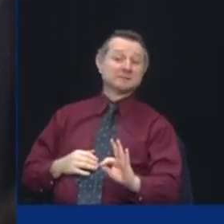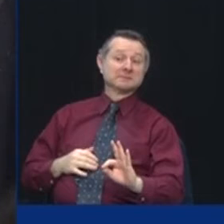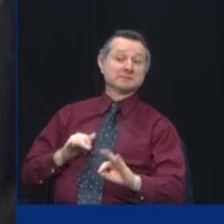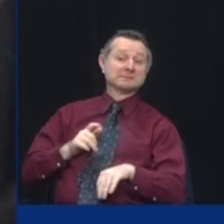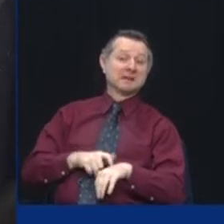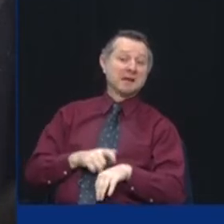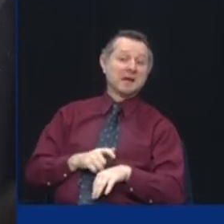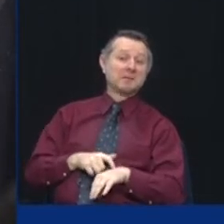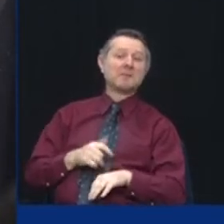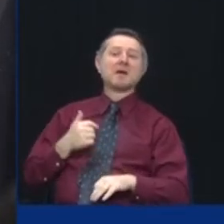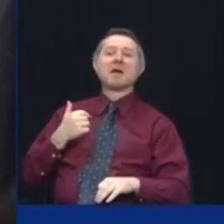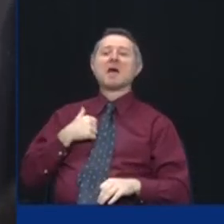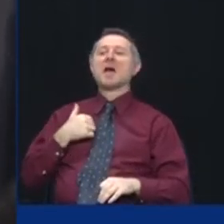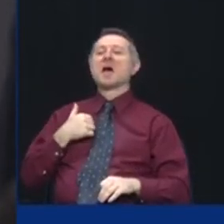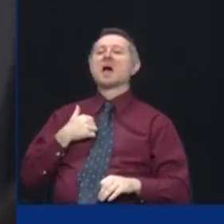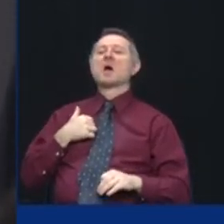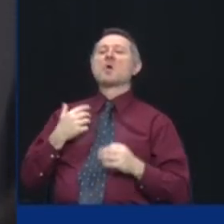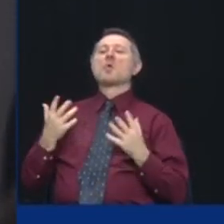against the Yankees.